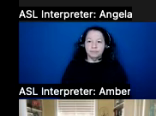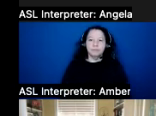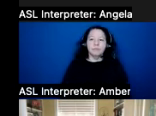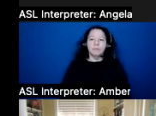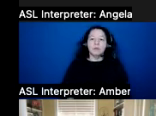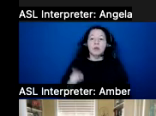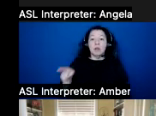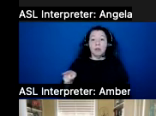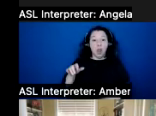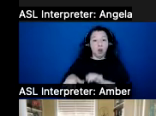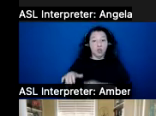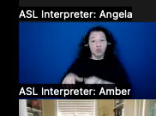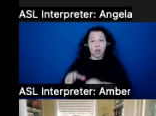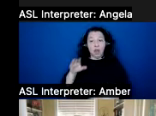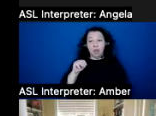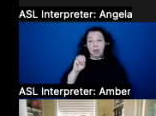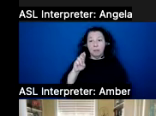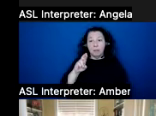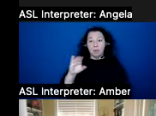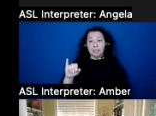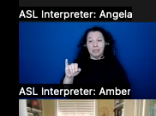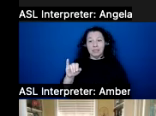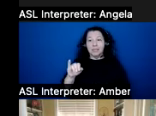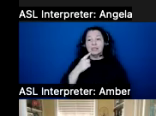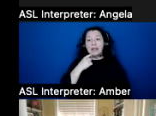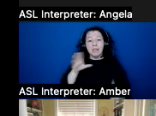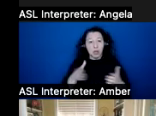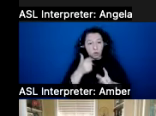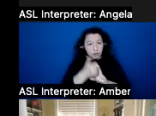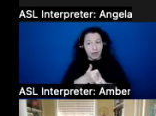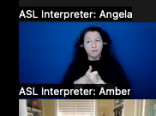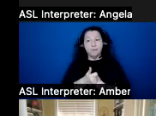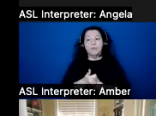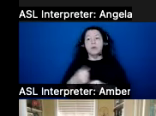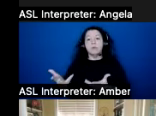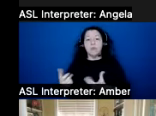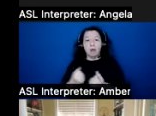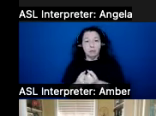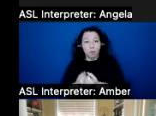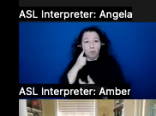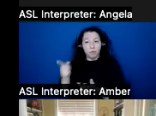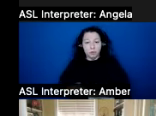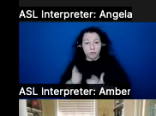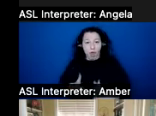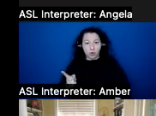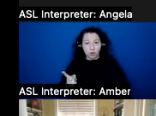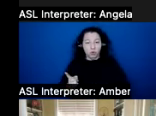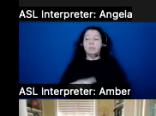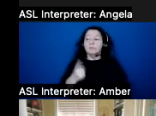In the chat, Mercy mentioned to introduce yourself and support the survivor. Thanks. Yes. Thank